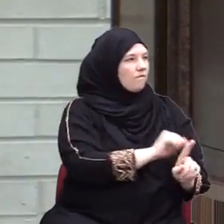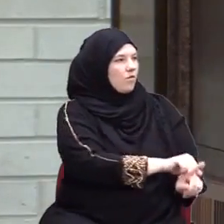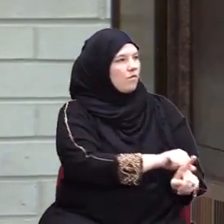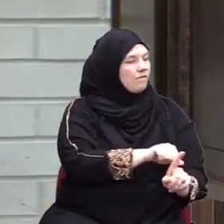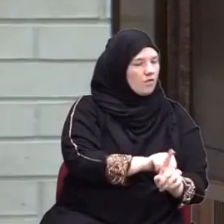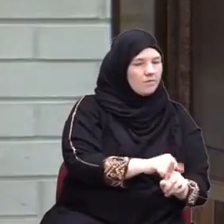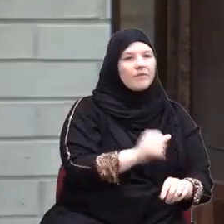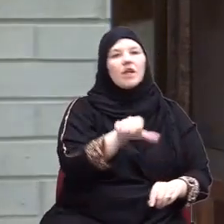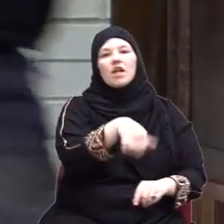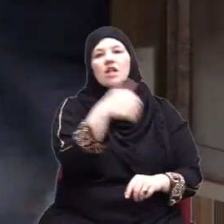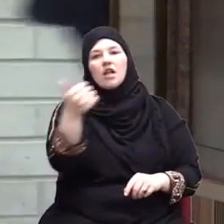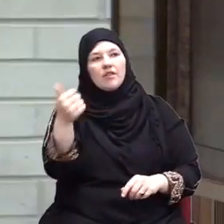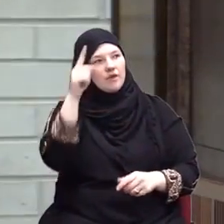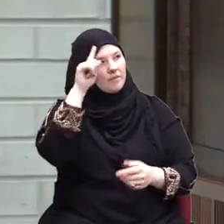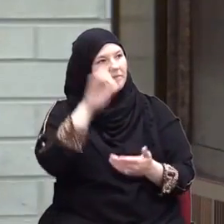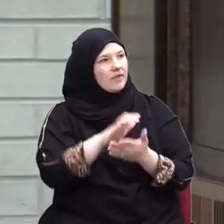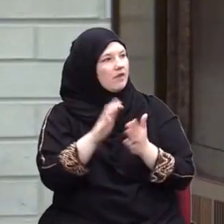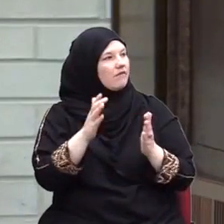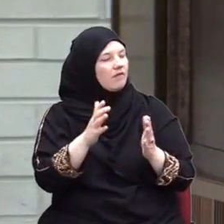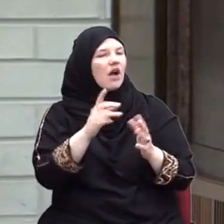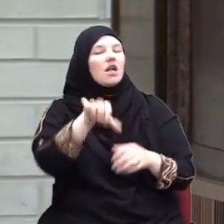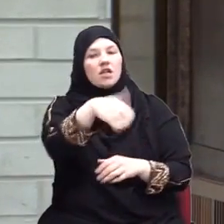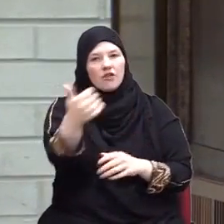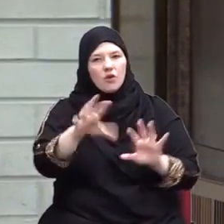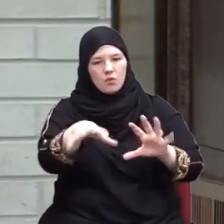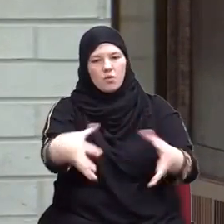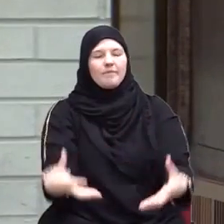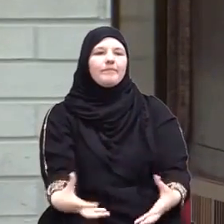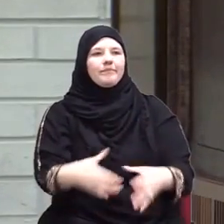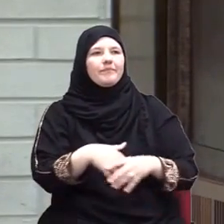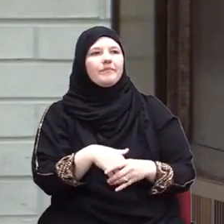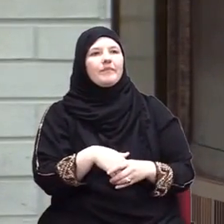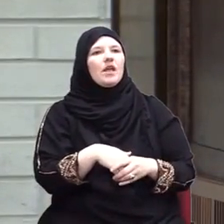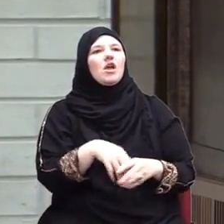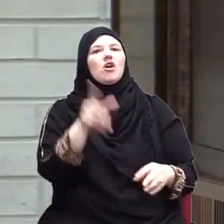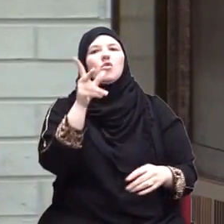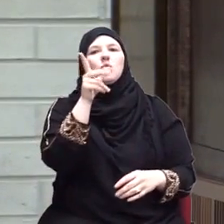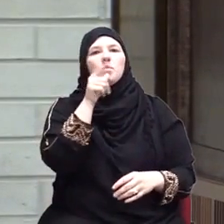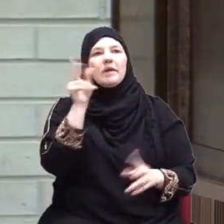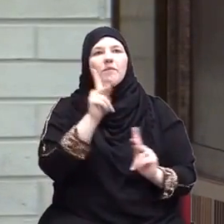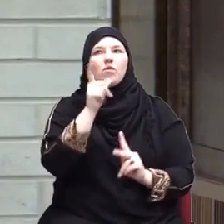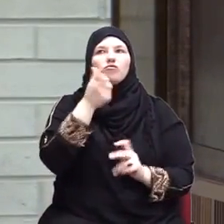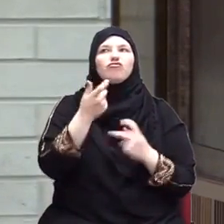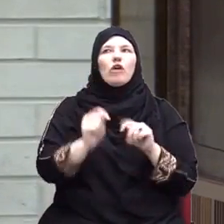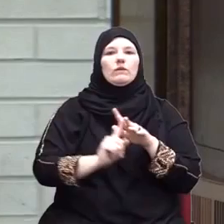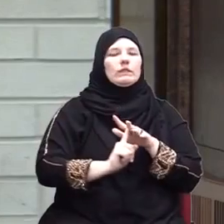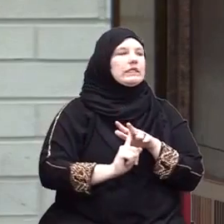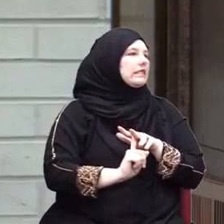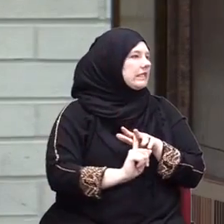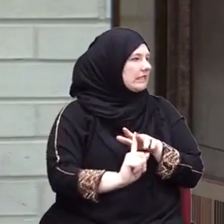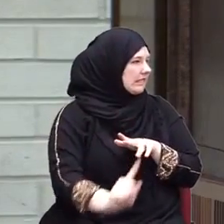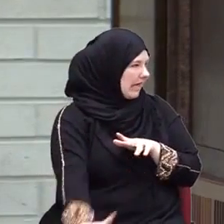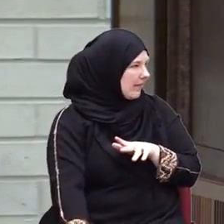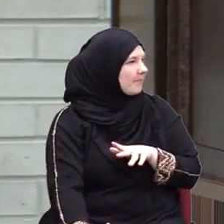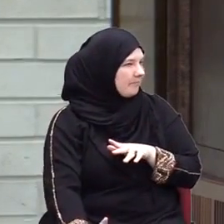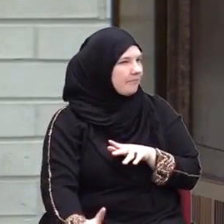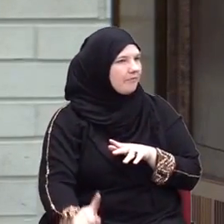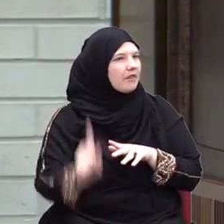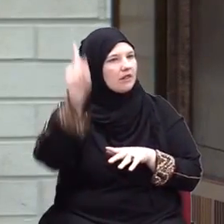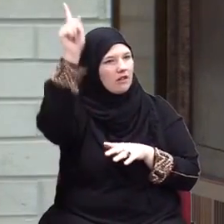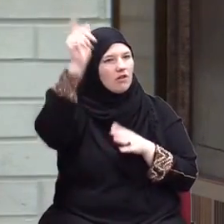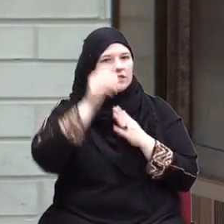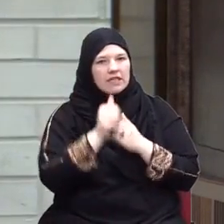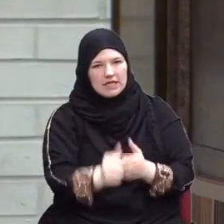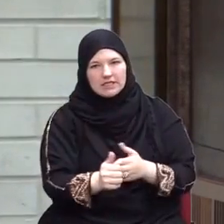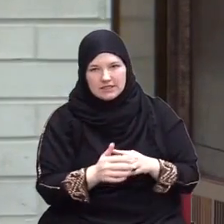fall? Fasiqeen are people who run away from the guidance of Allah and the protection of His guidance,